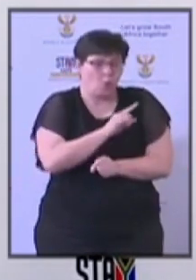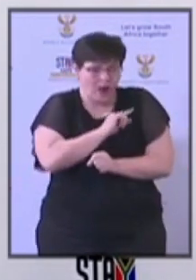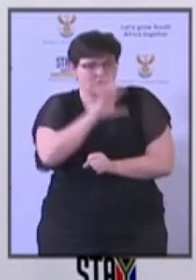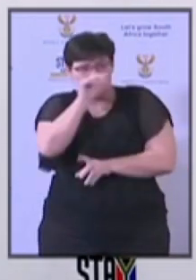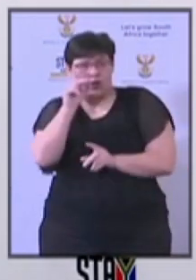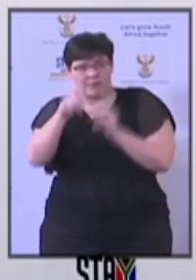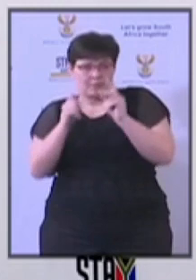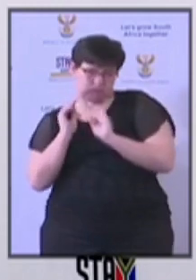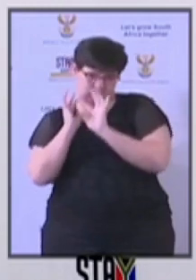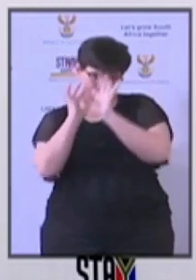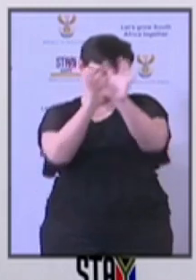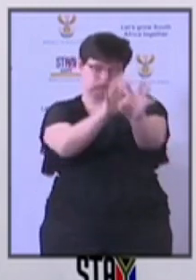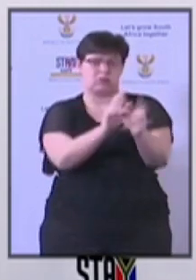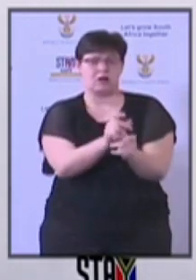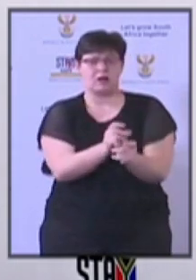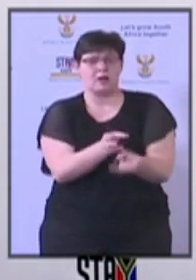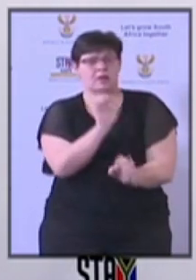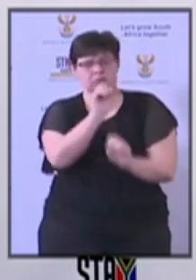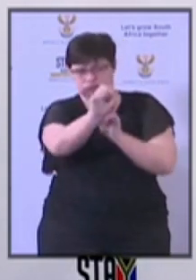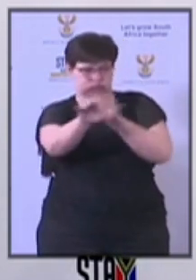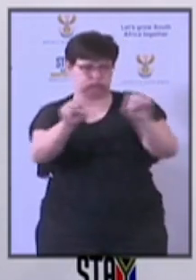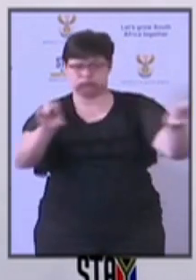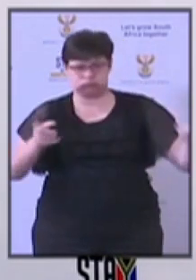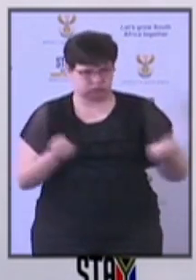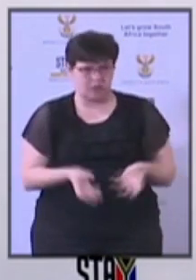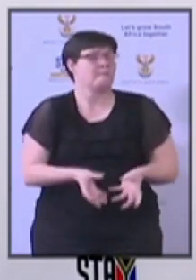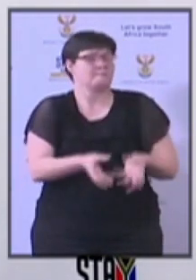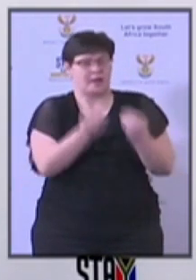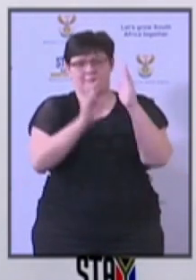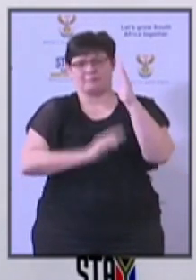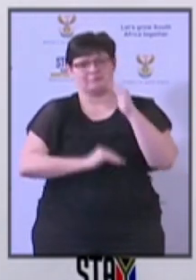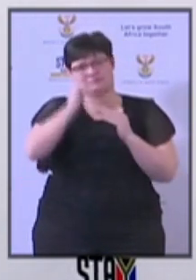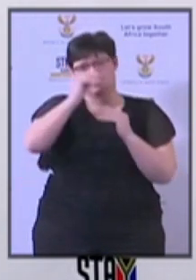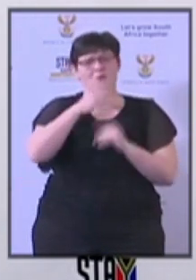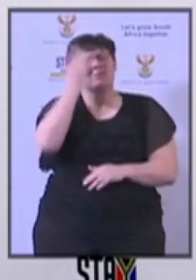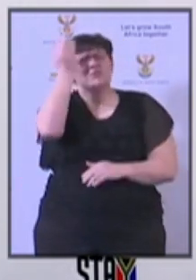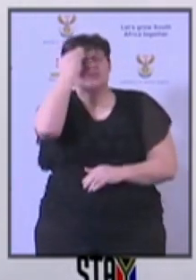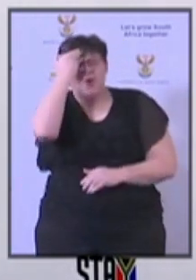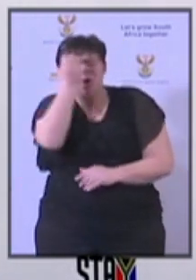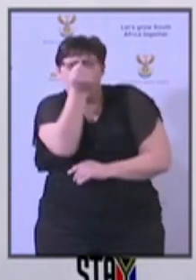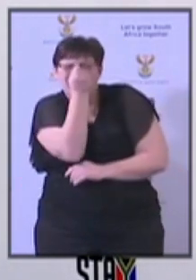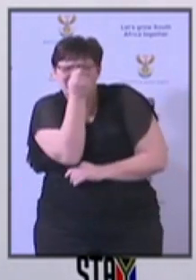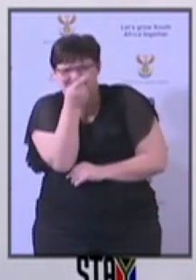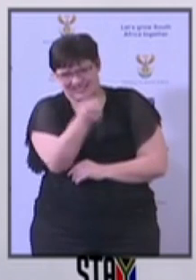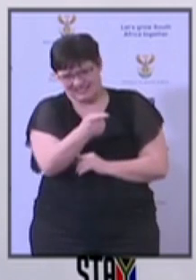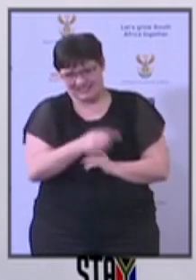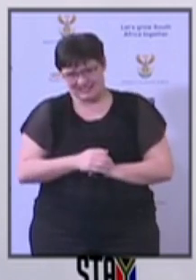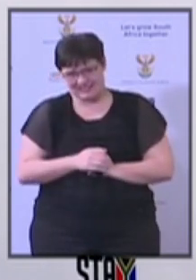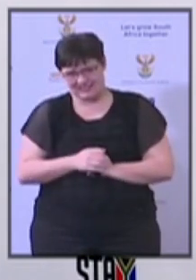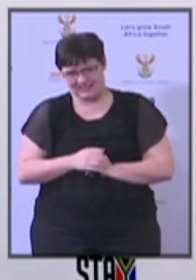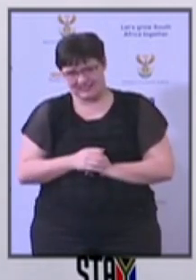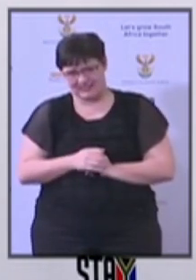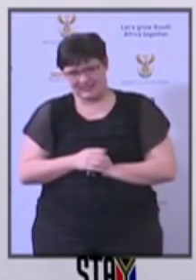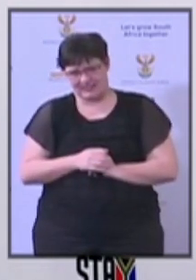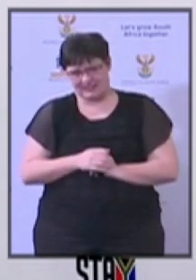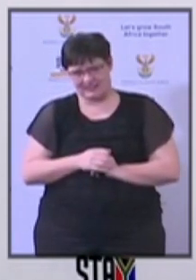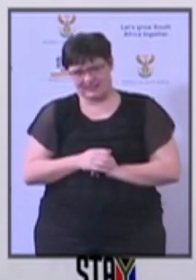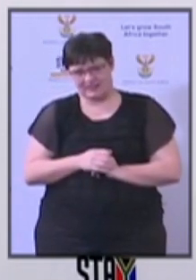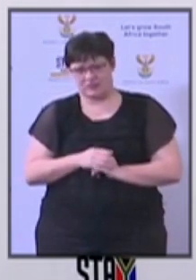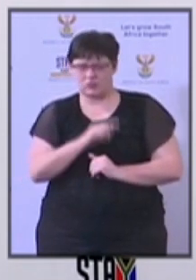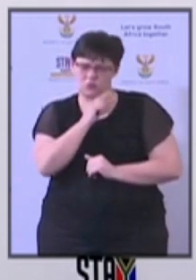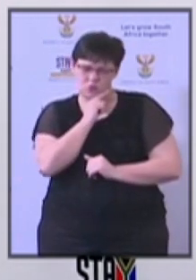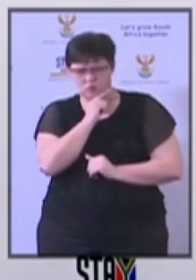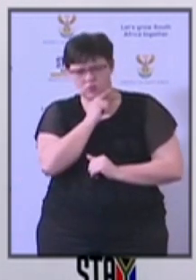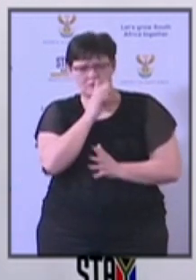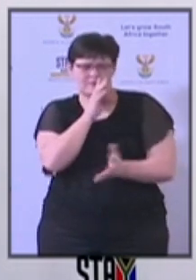Africa in a way that is unimaginable. So we must understand and know all those things. And that's why we have got to sit and work